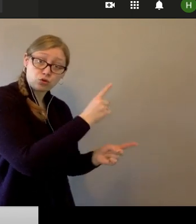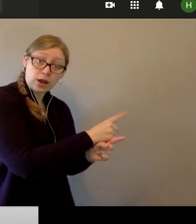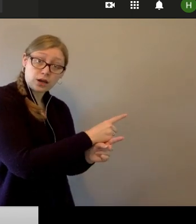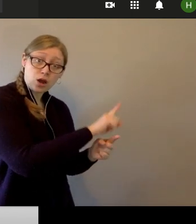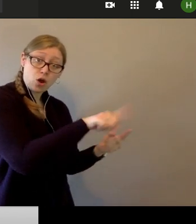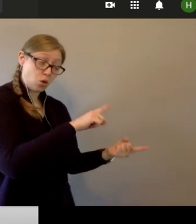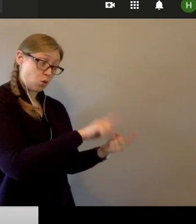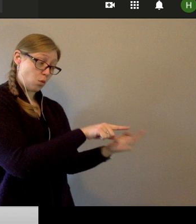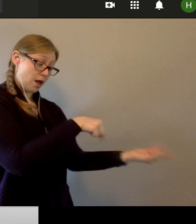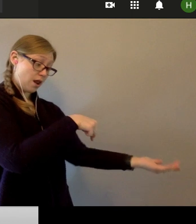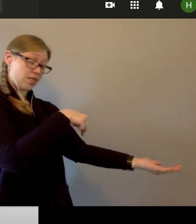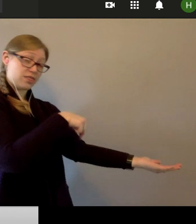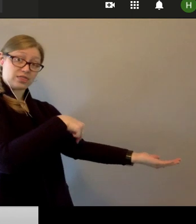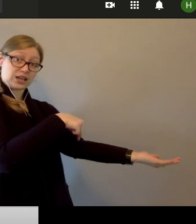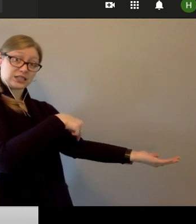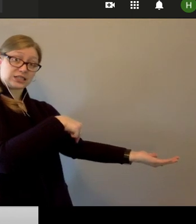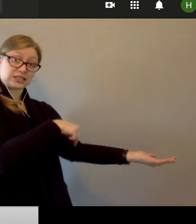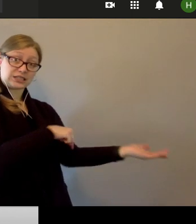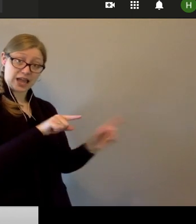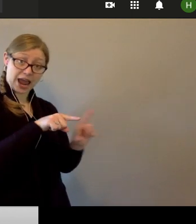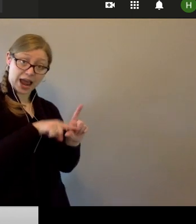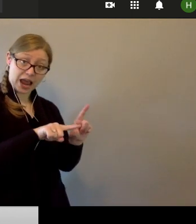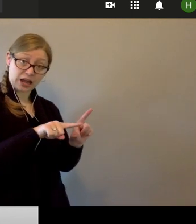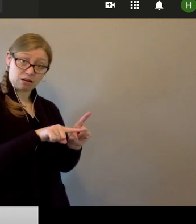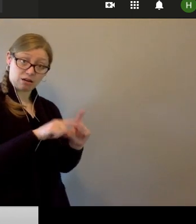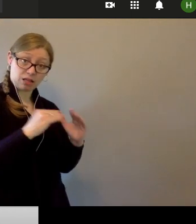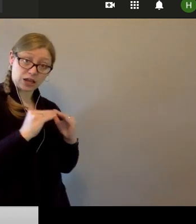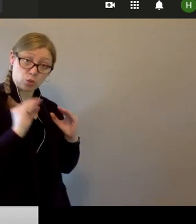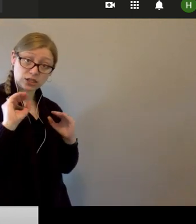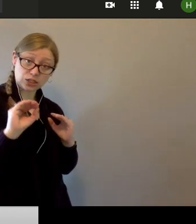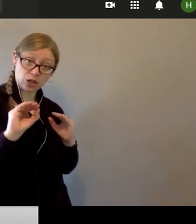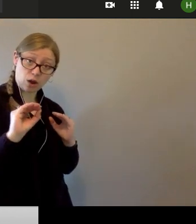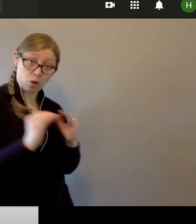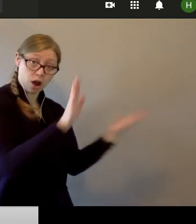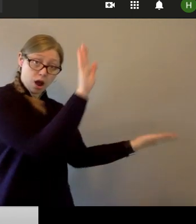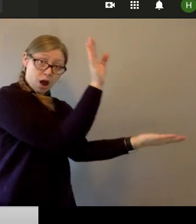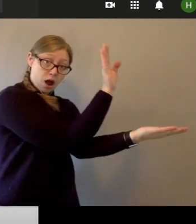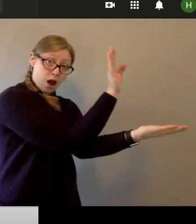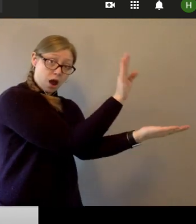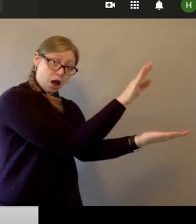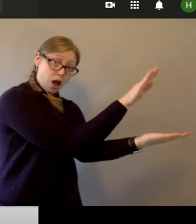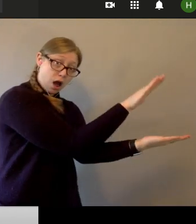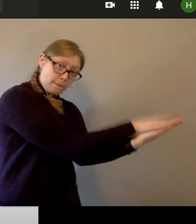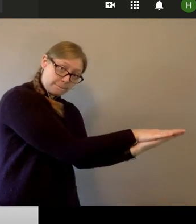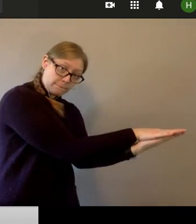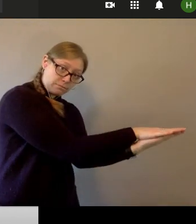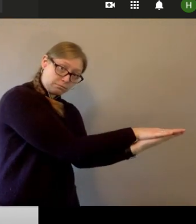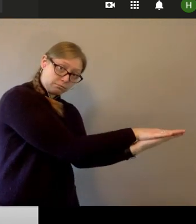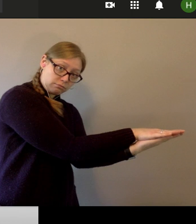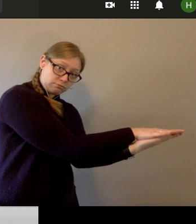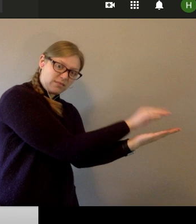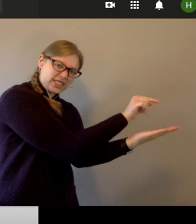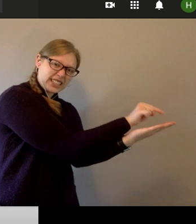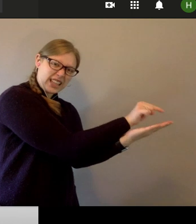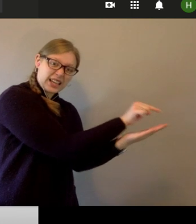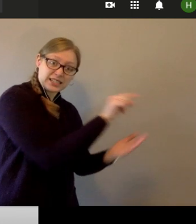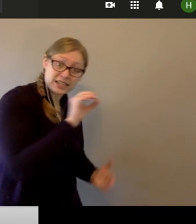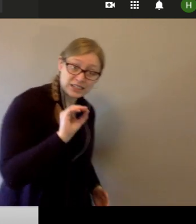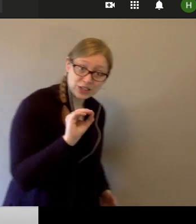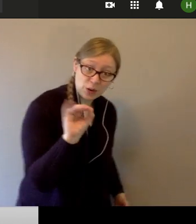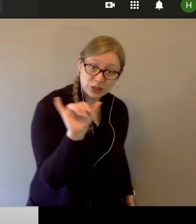theta equals 0 degrees, this vertical distance right here is also going to be 0. So that's what she means. She means